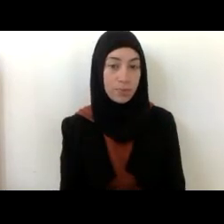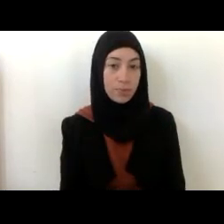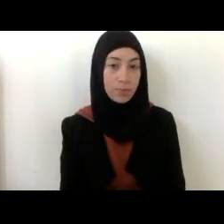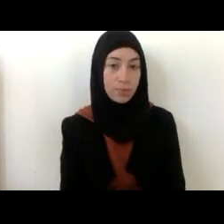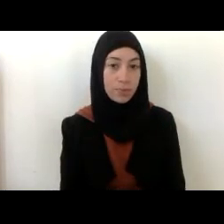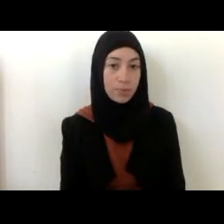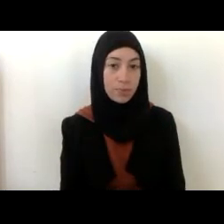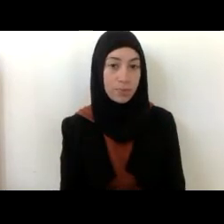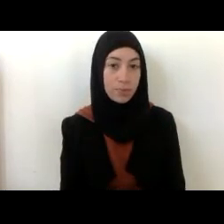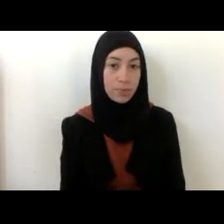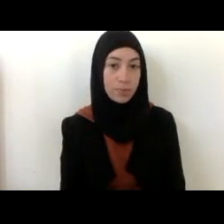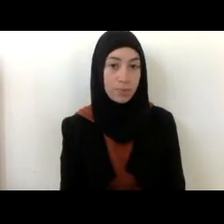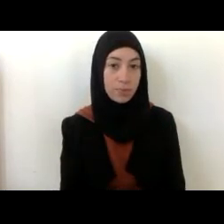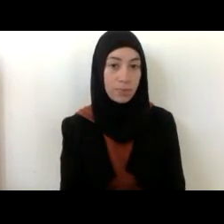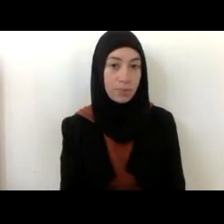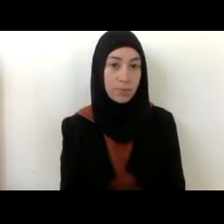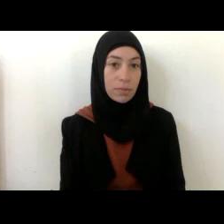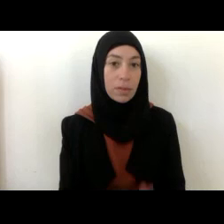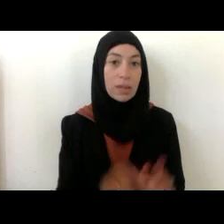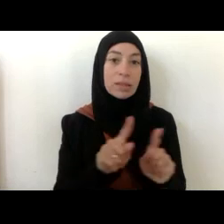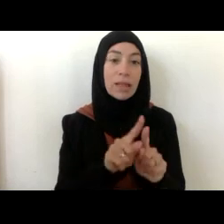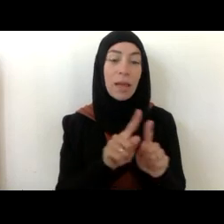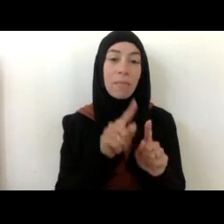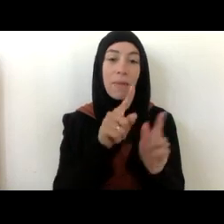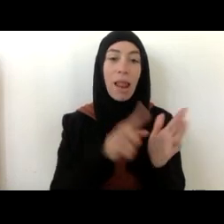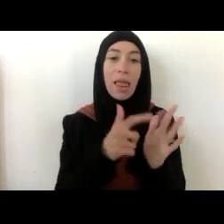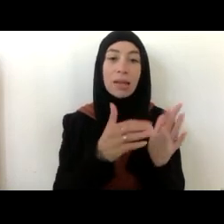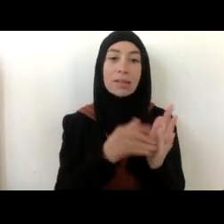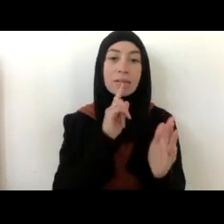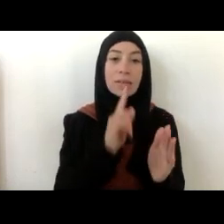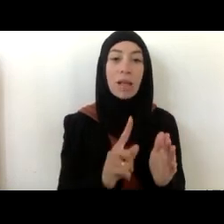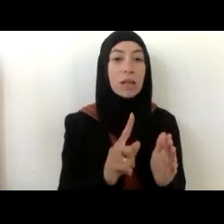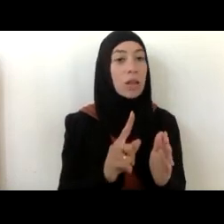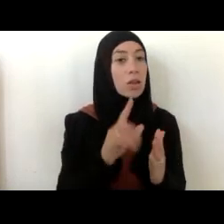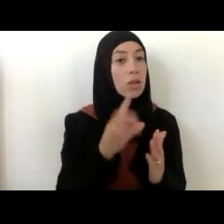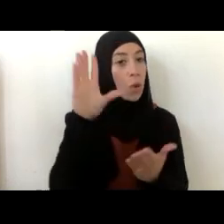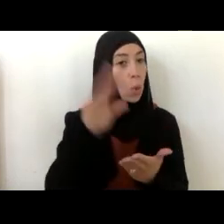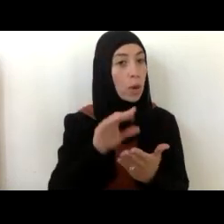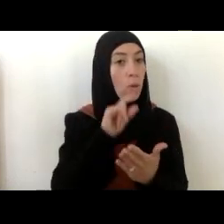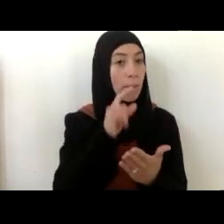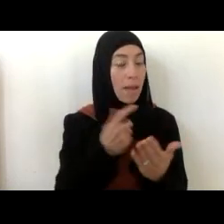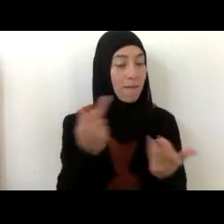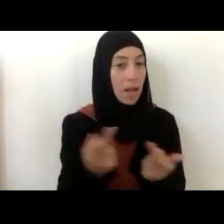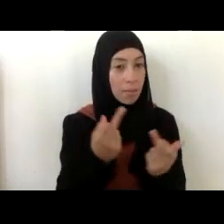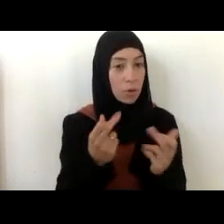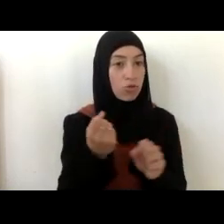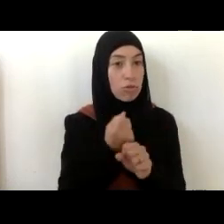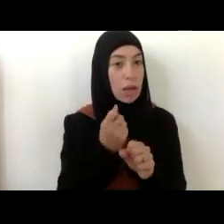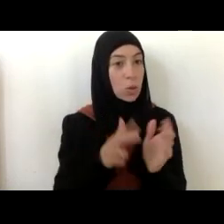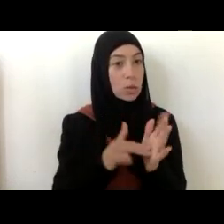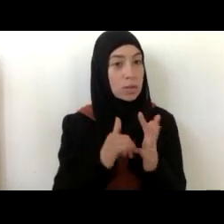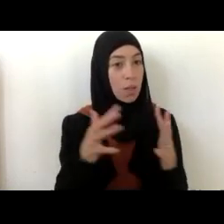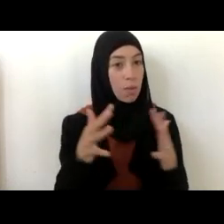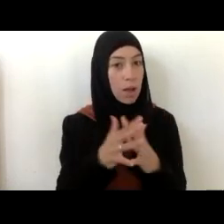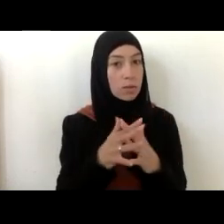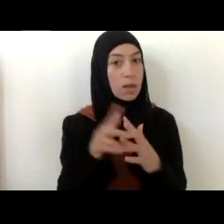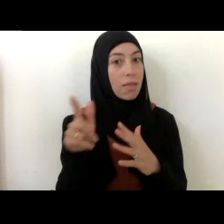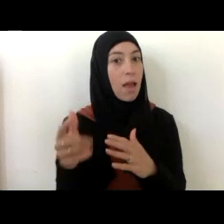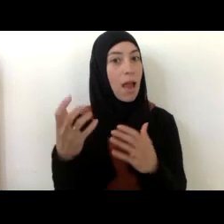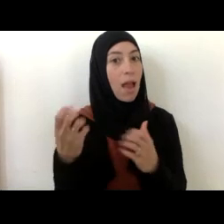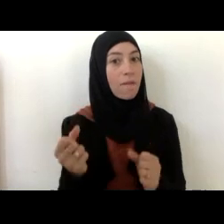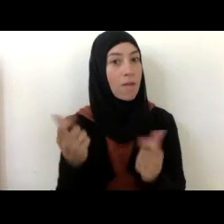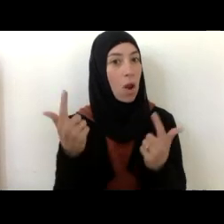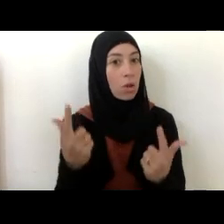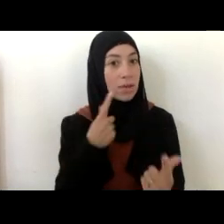So as Elizabeth said, the recording will be available. Create New South Wales do have